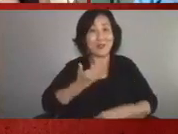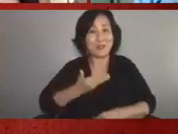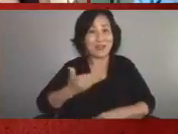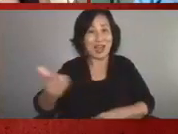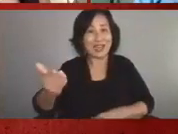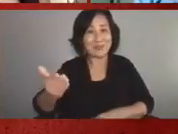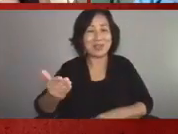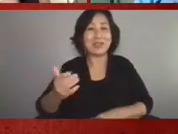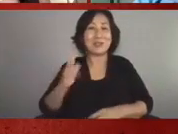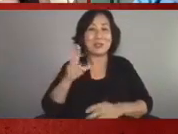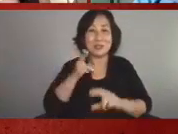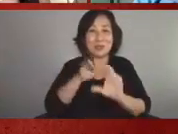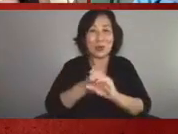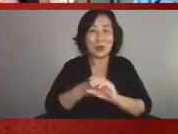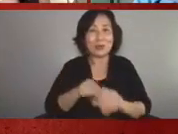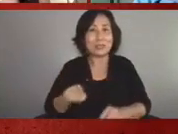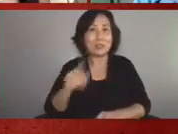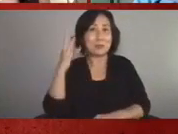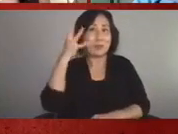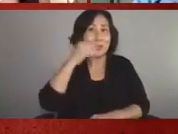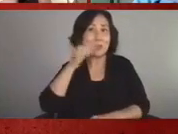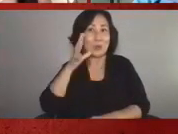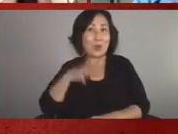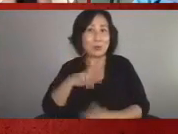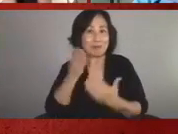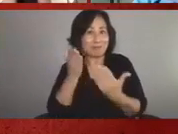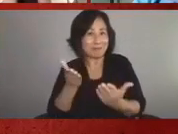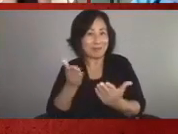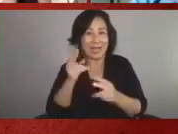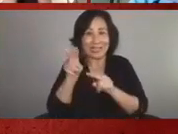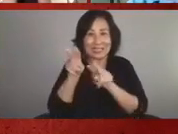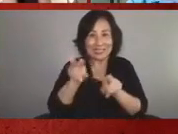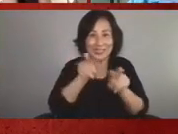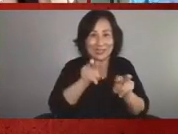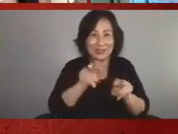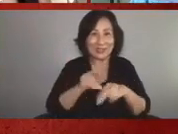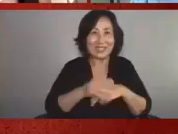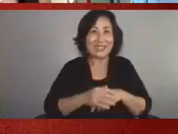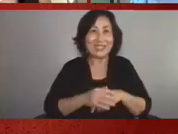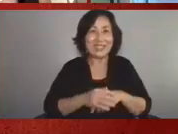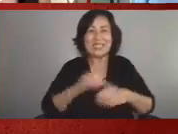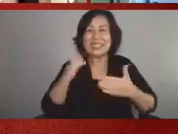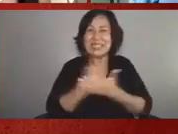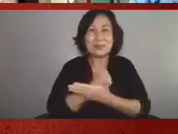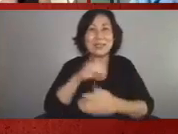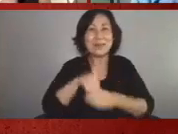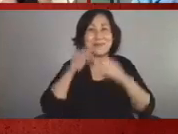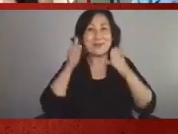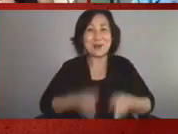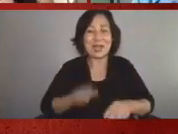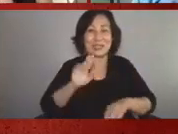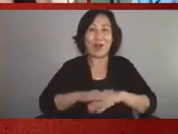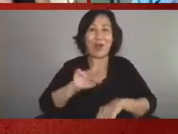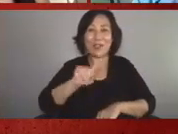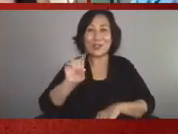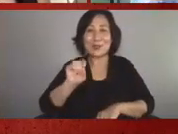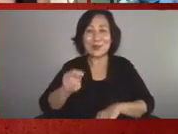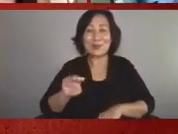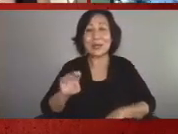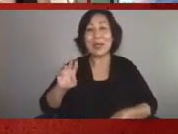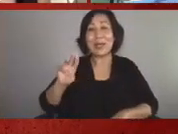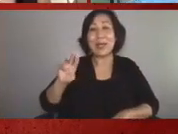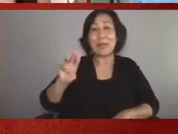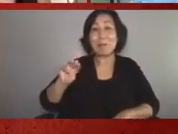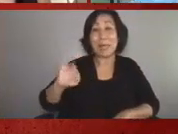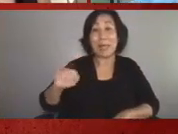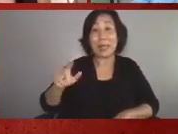me and to be with these beautiful women in front of me. I can see you, but like you say, too bad it's not in person. And Ming-Na, I love